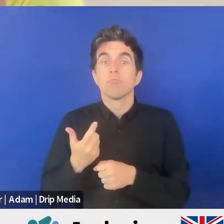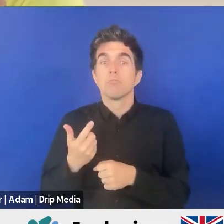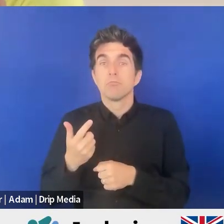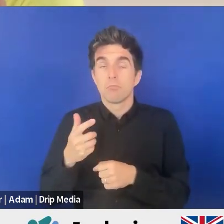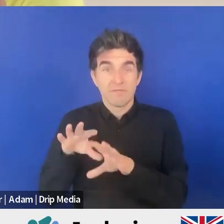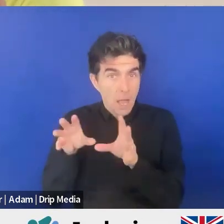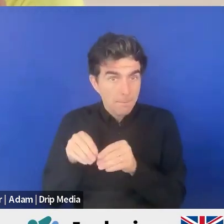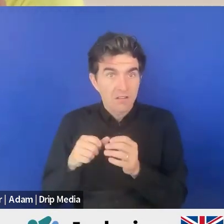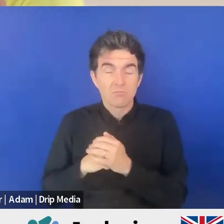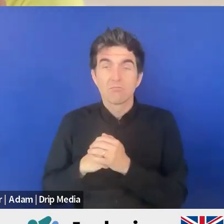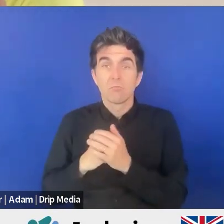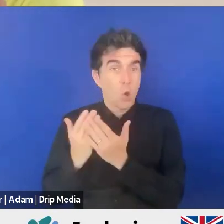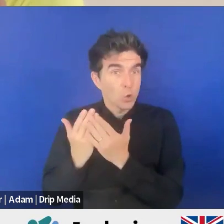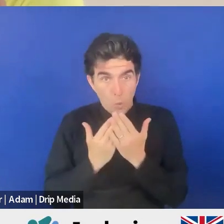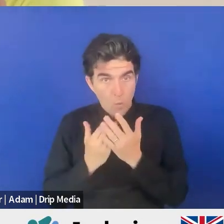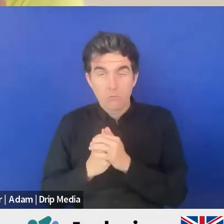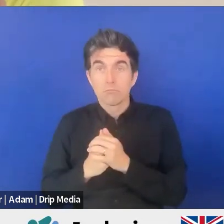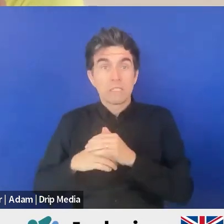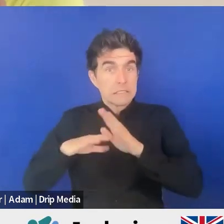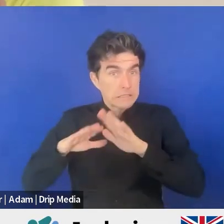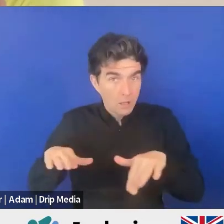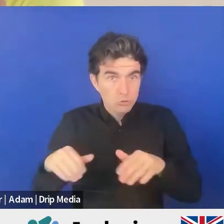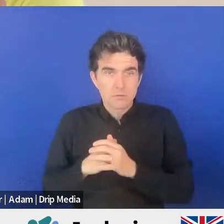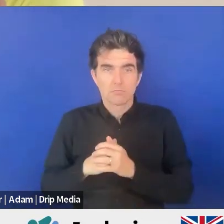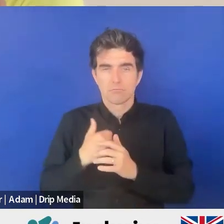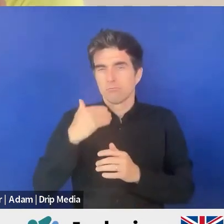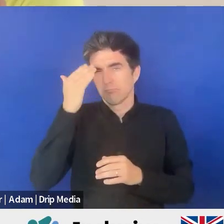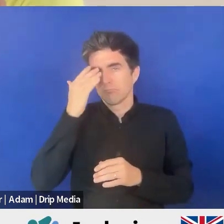and needs are identified early, ideally when they enter